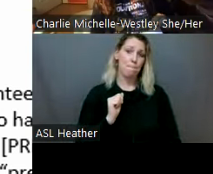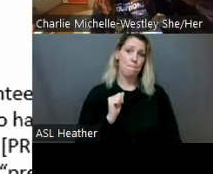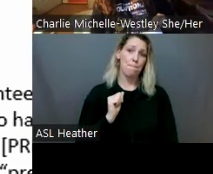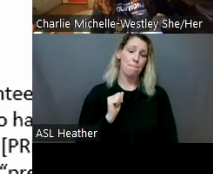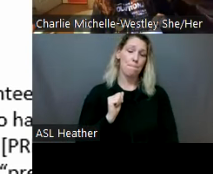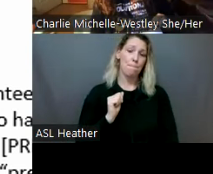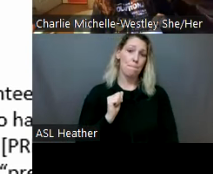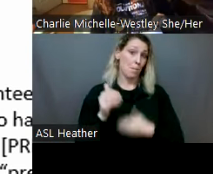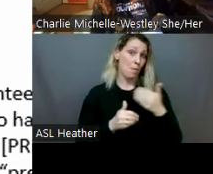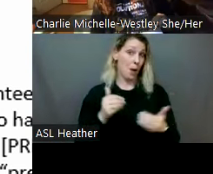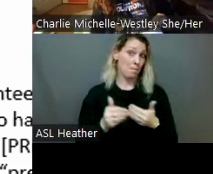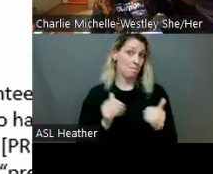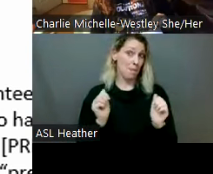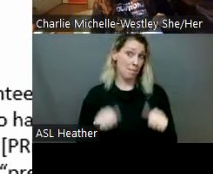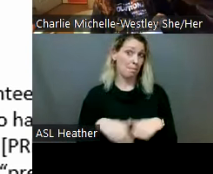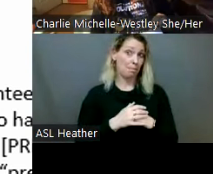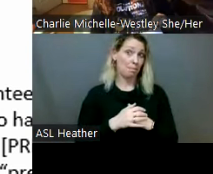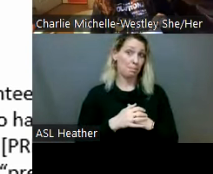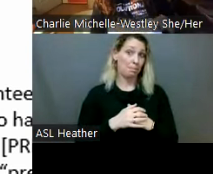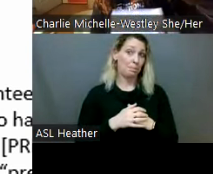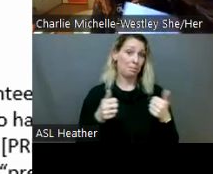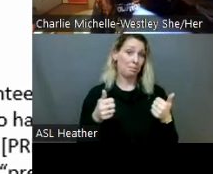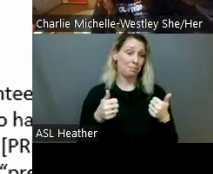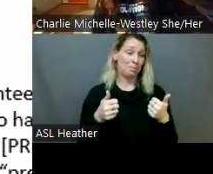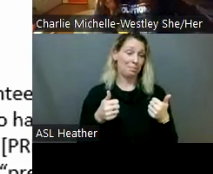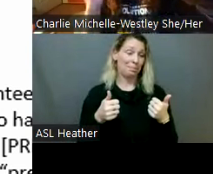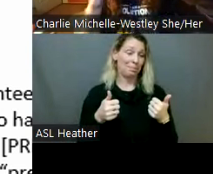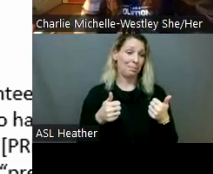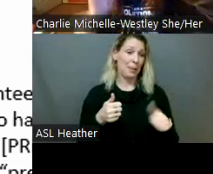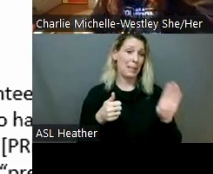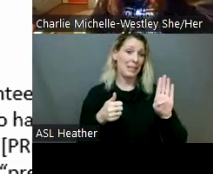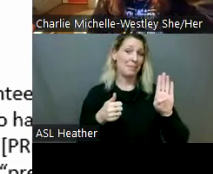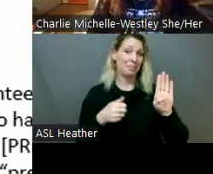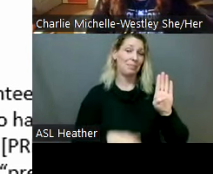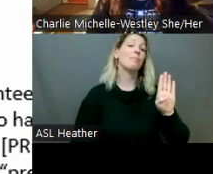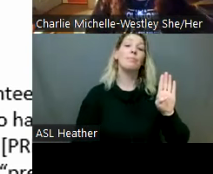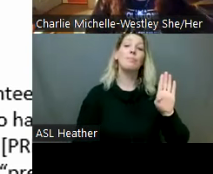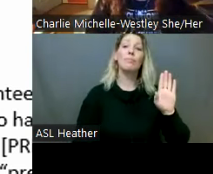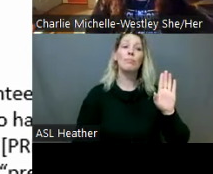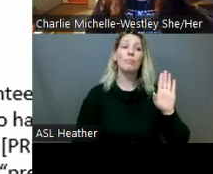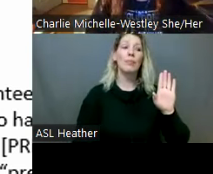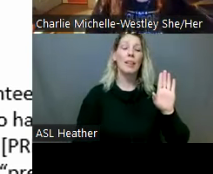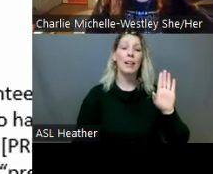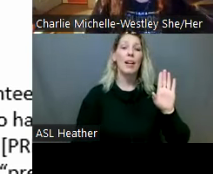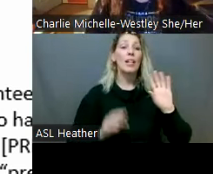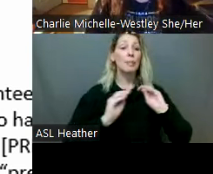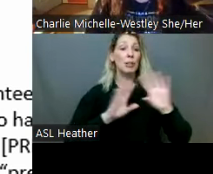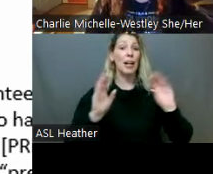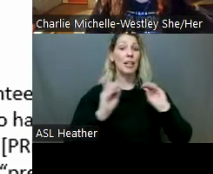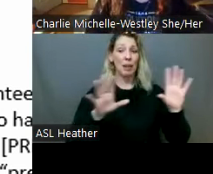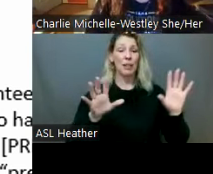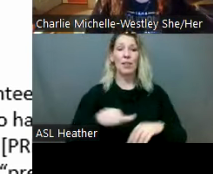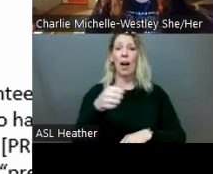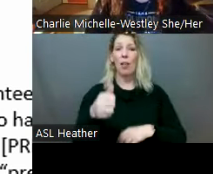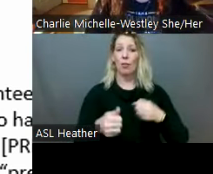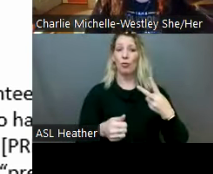Can we move on? We can move on to B. So just to be transparent, both to the other 12 members